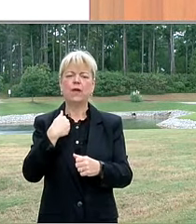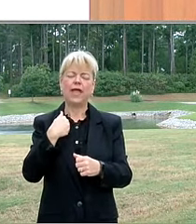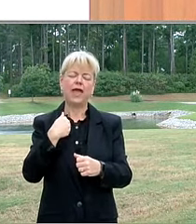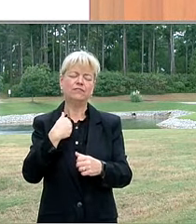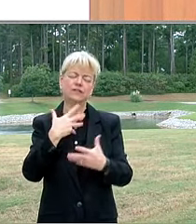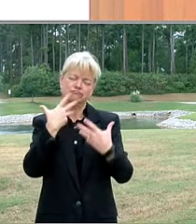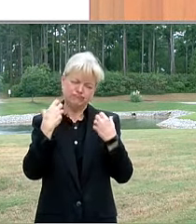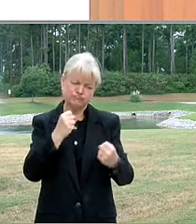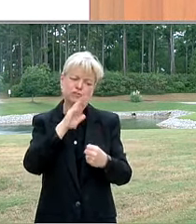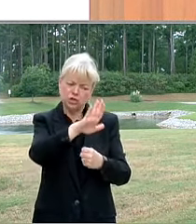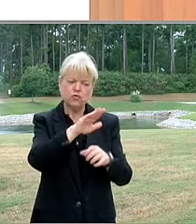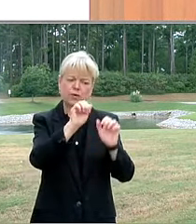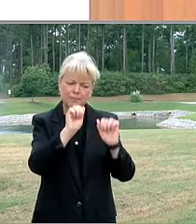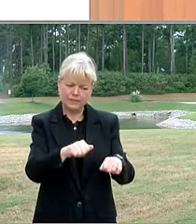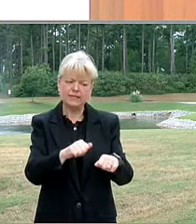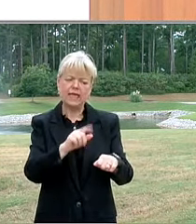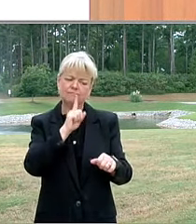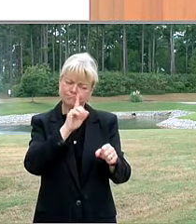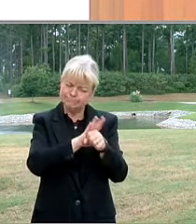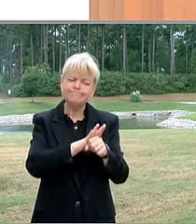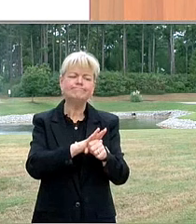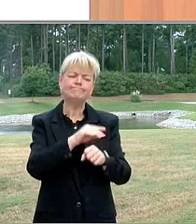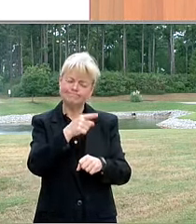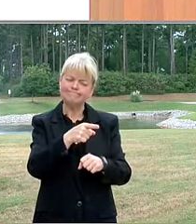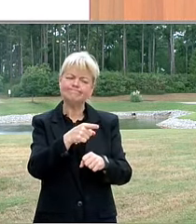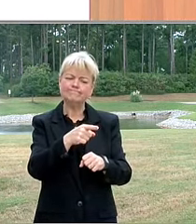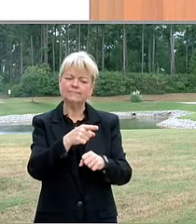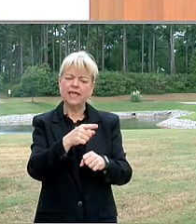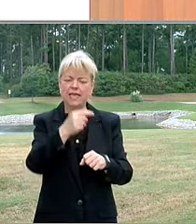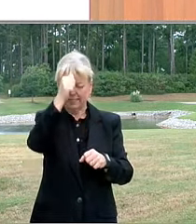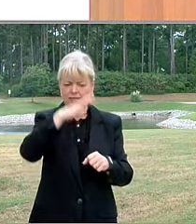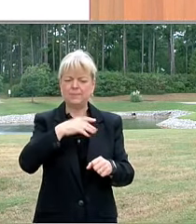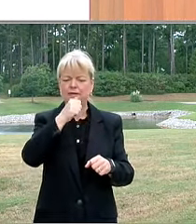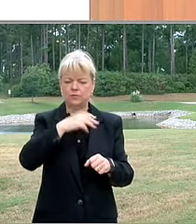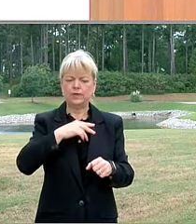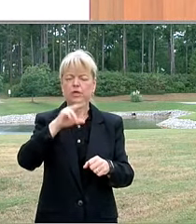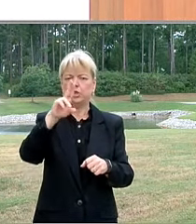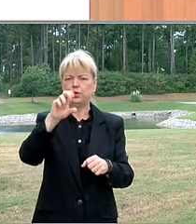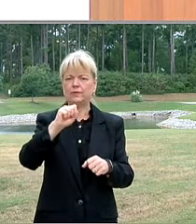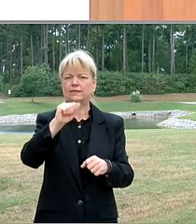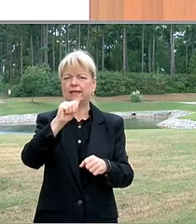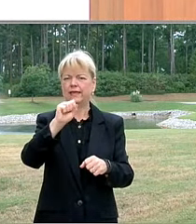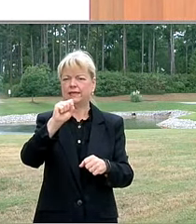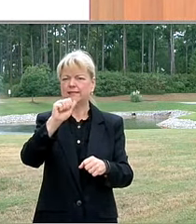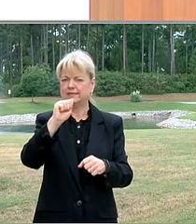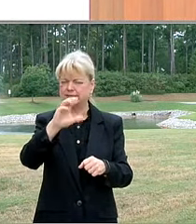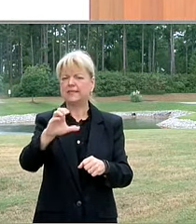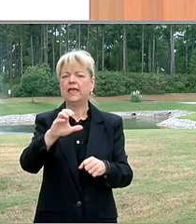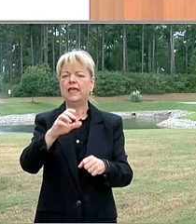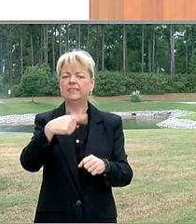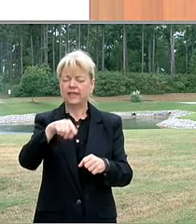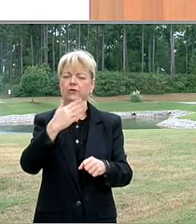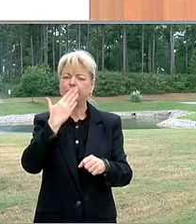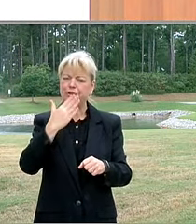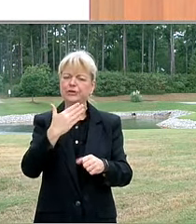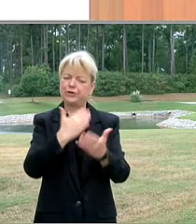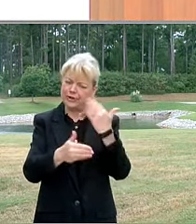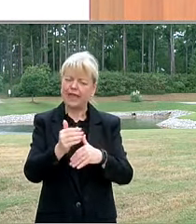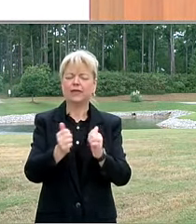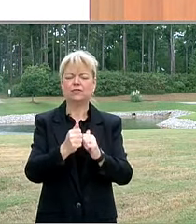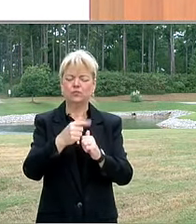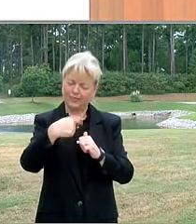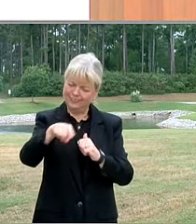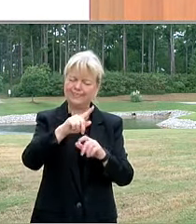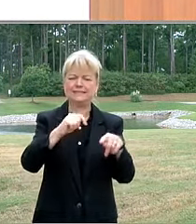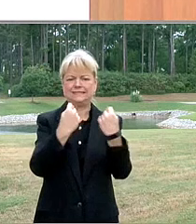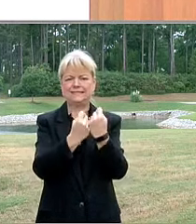confidence in your abilities, and I can assure the men and women of USASAC that they are in good hands with this great team.